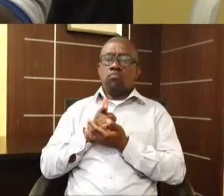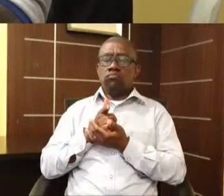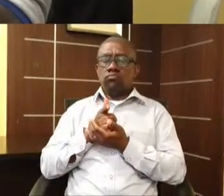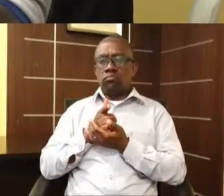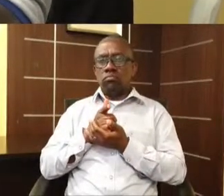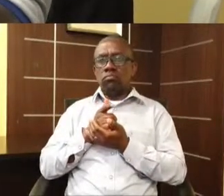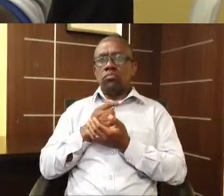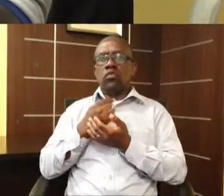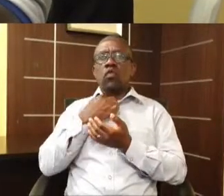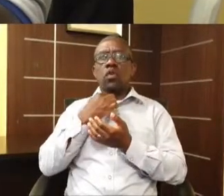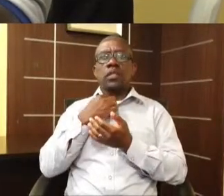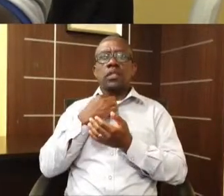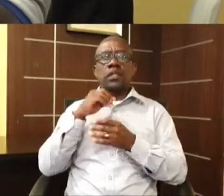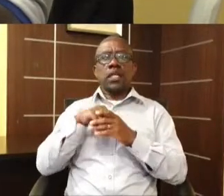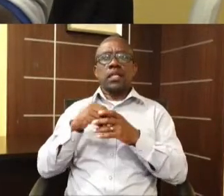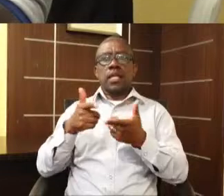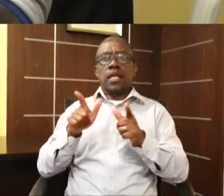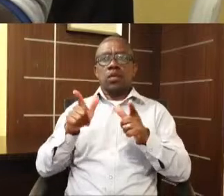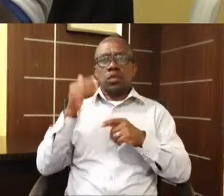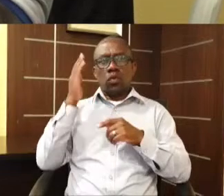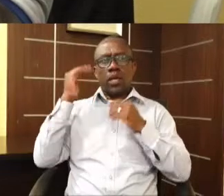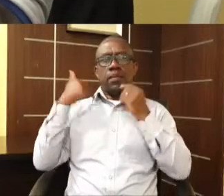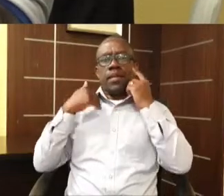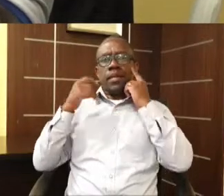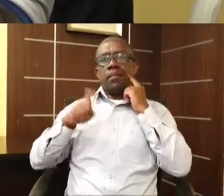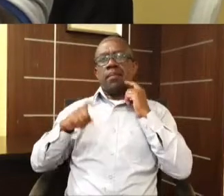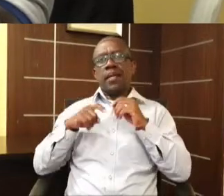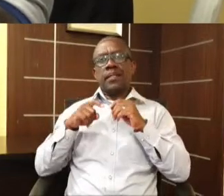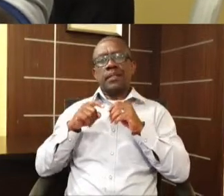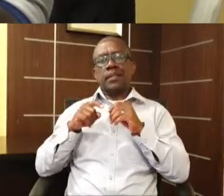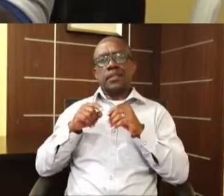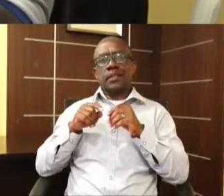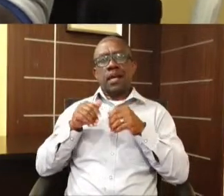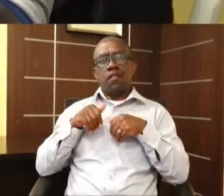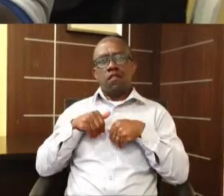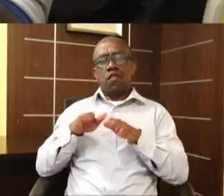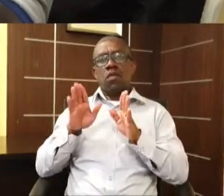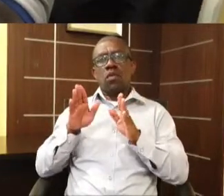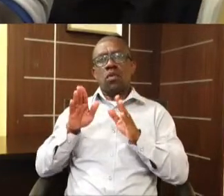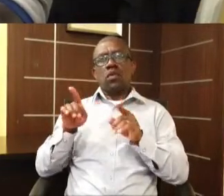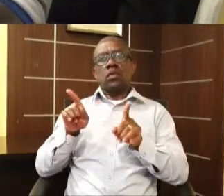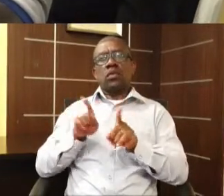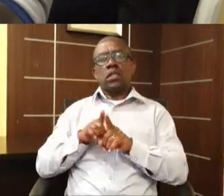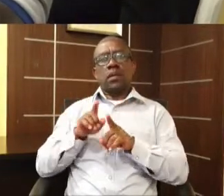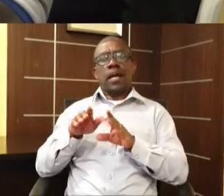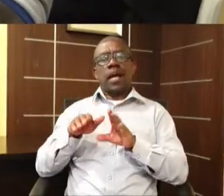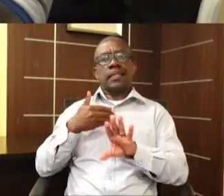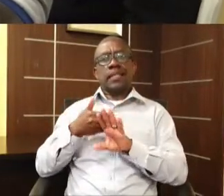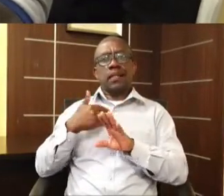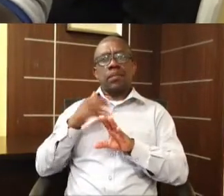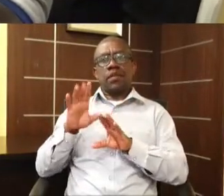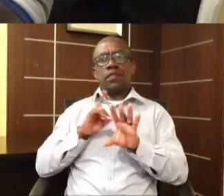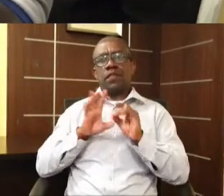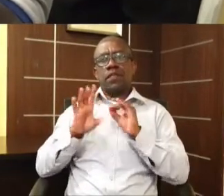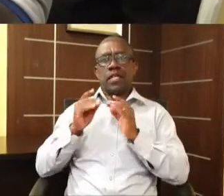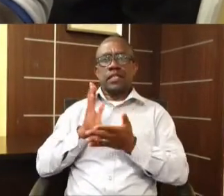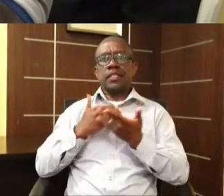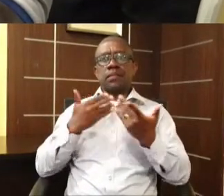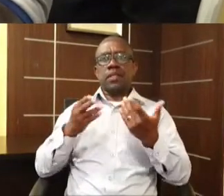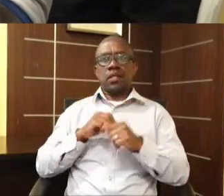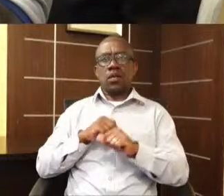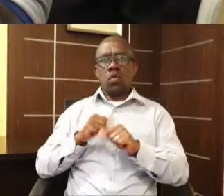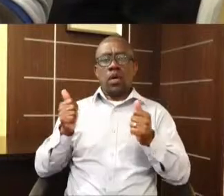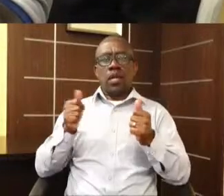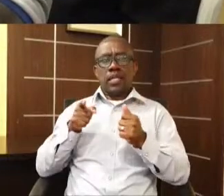as it is now, I have to like keenly follow a yes or no until I find something relevant, which is a little